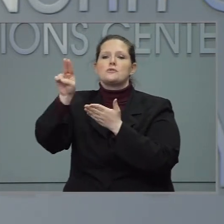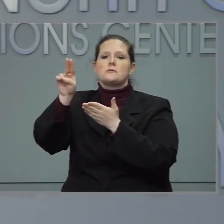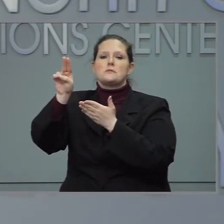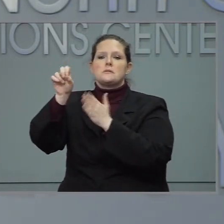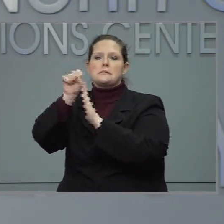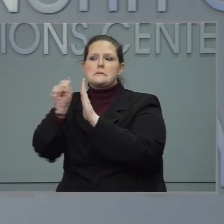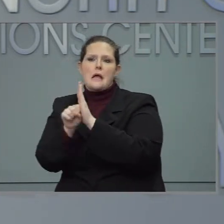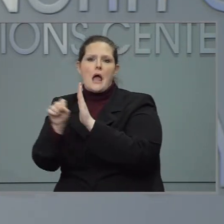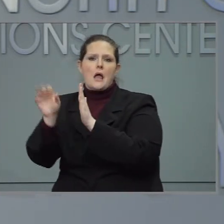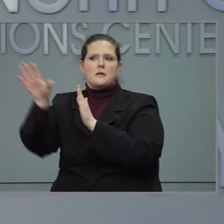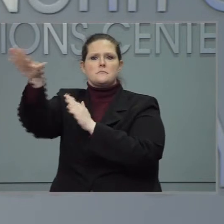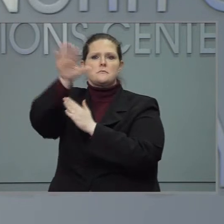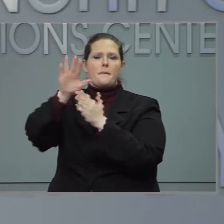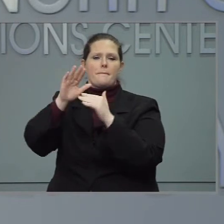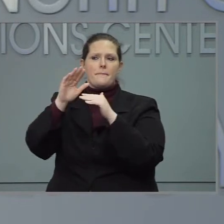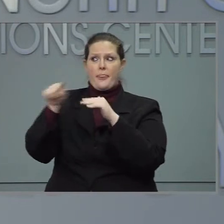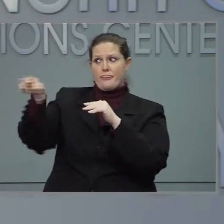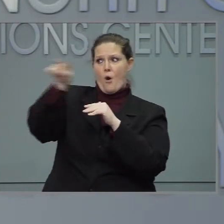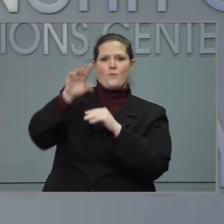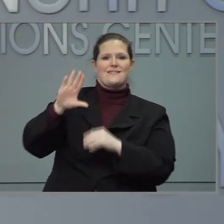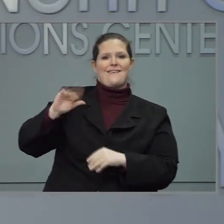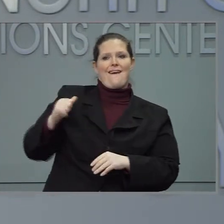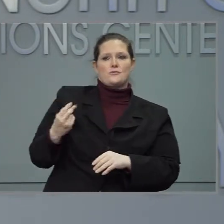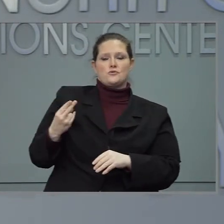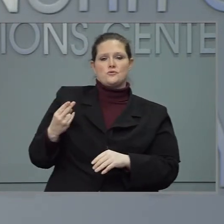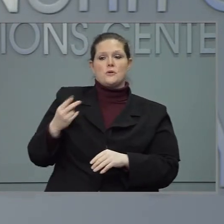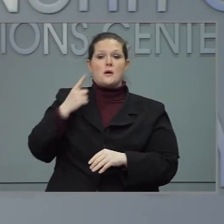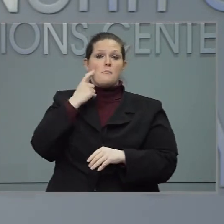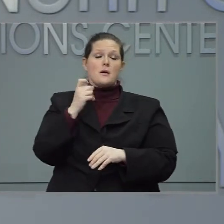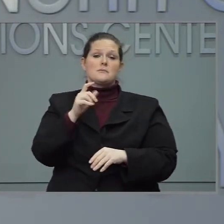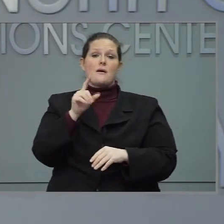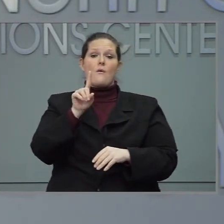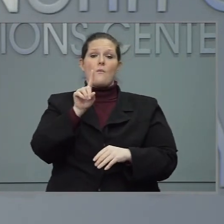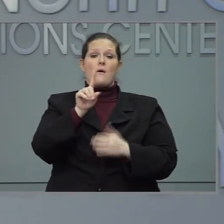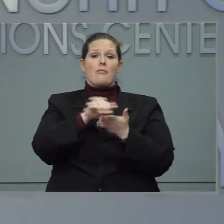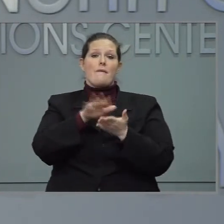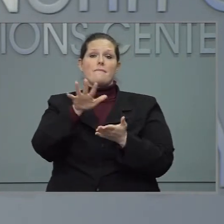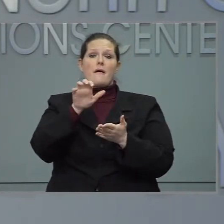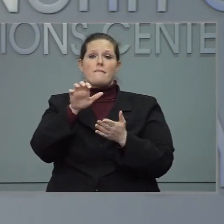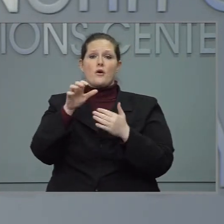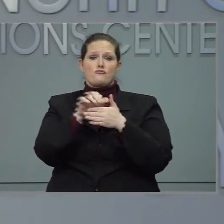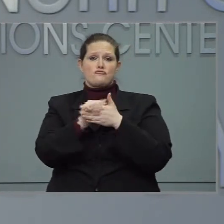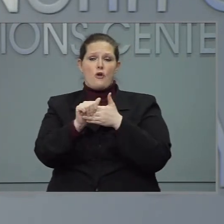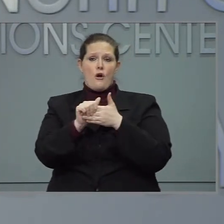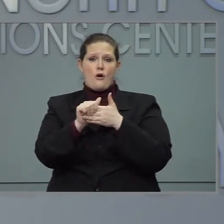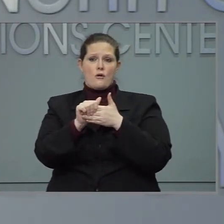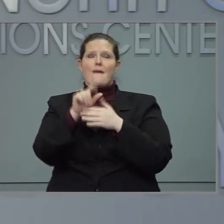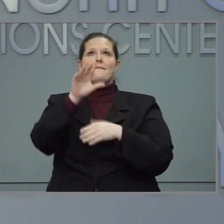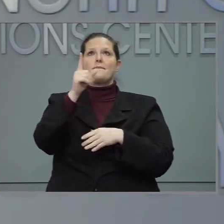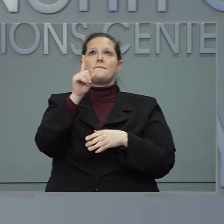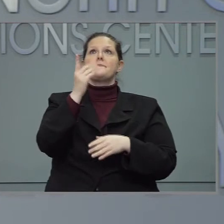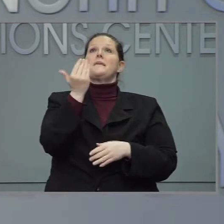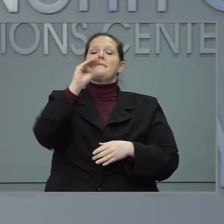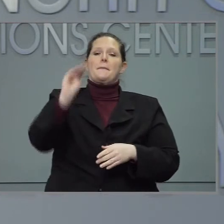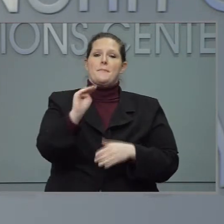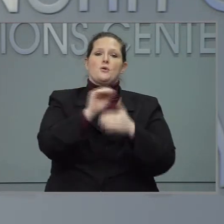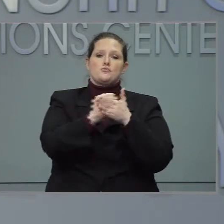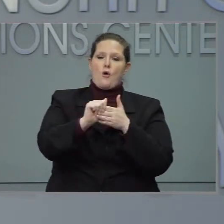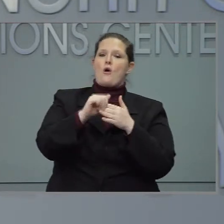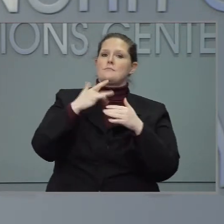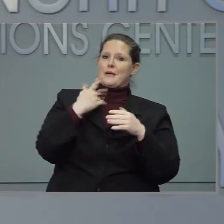funded, because $15 million projects tend to have about a 2-year life. Anything over $15 million, the